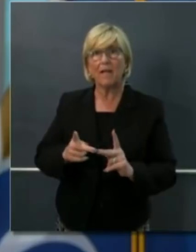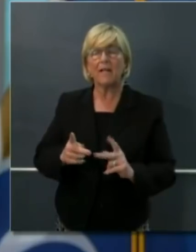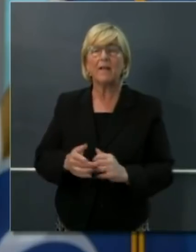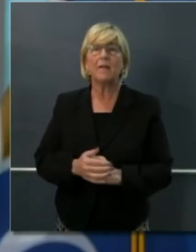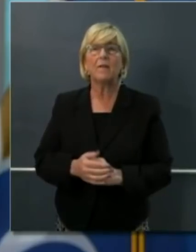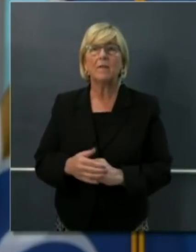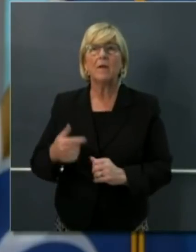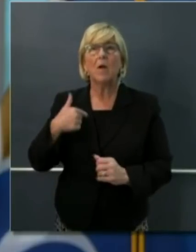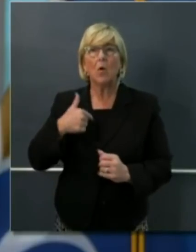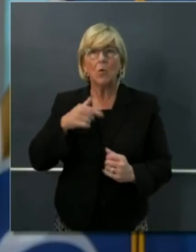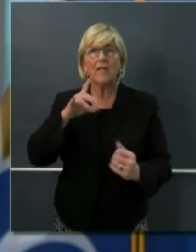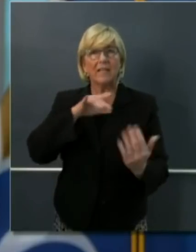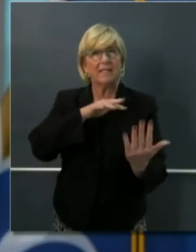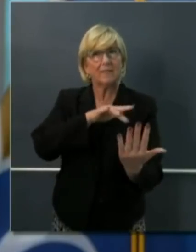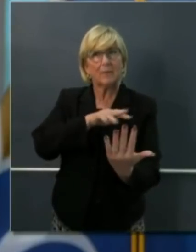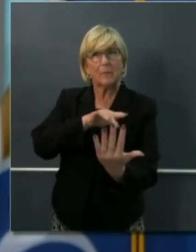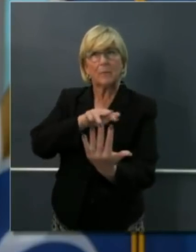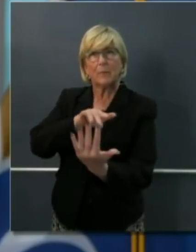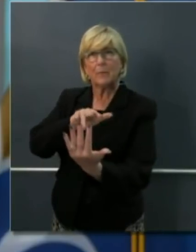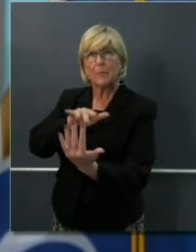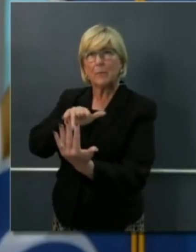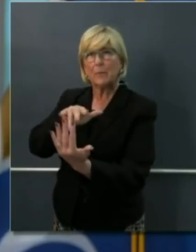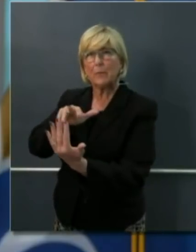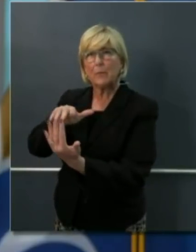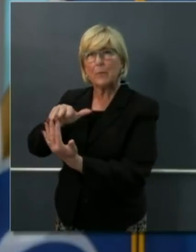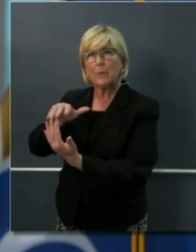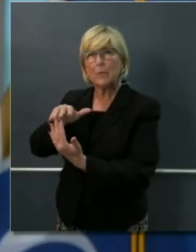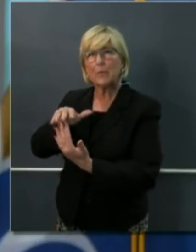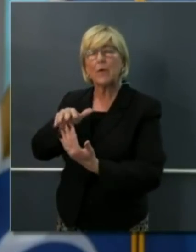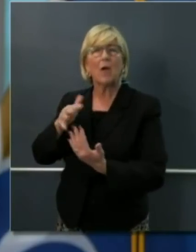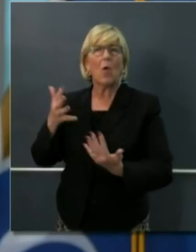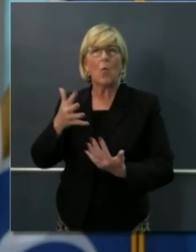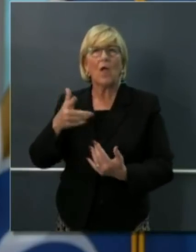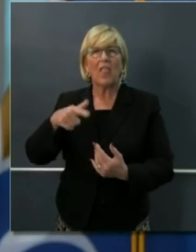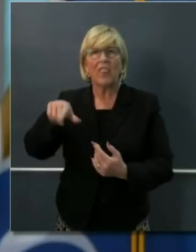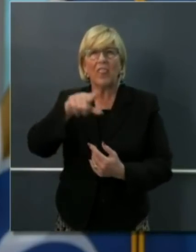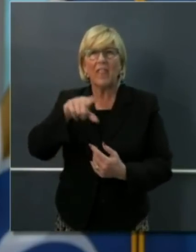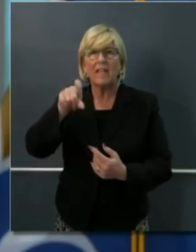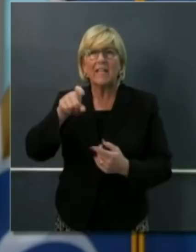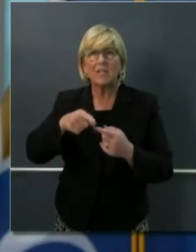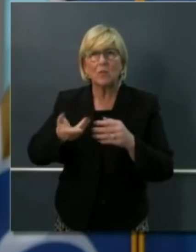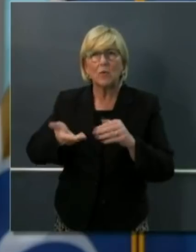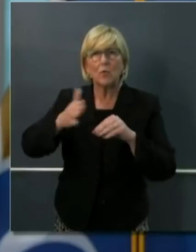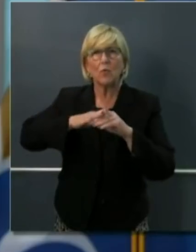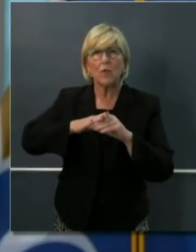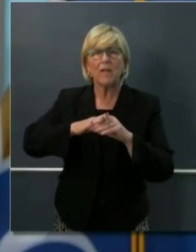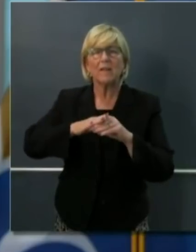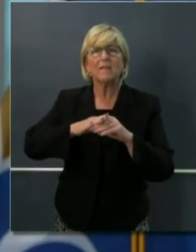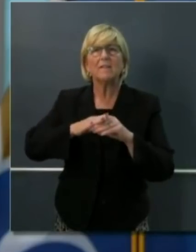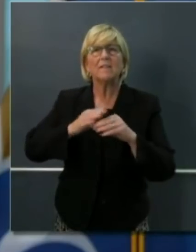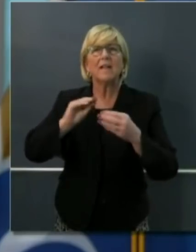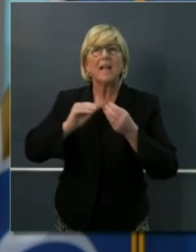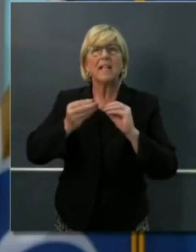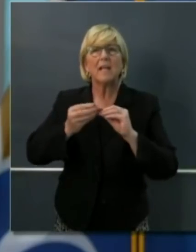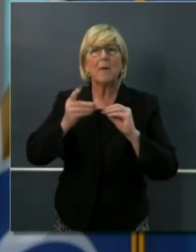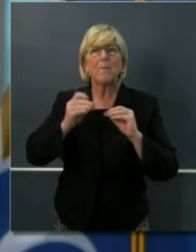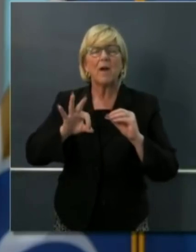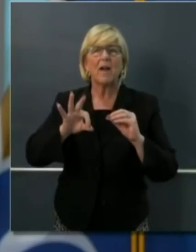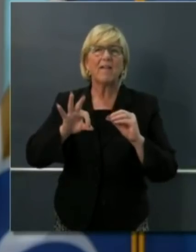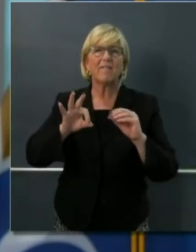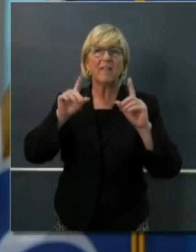detailed surveys of those 251 sites about what they need to increase capacity. 50